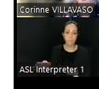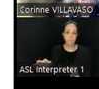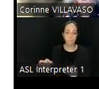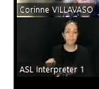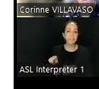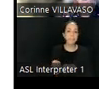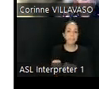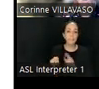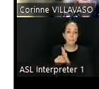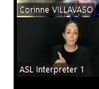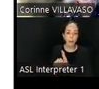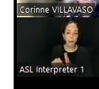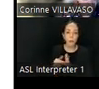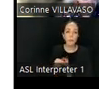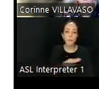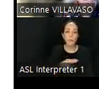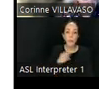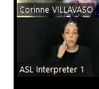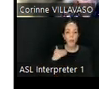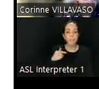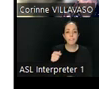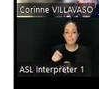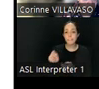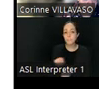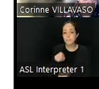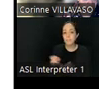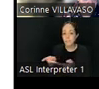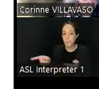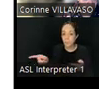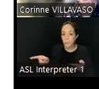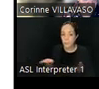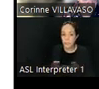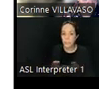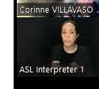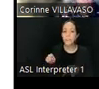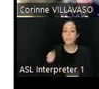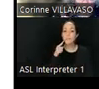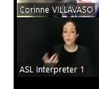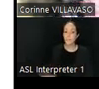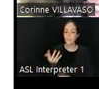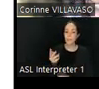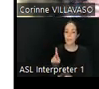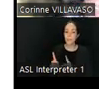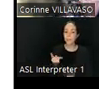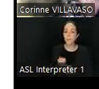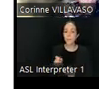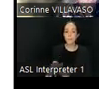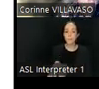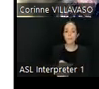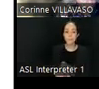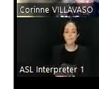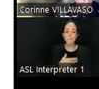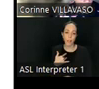groups, areas of expertise. Five seats will be filled by people from traditionally over-policed